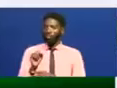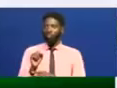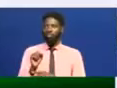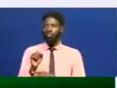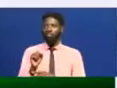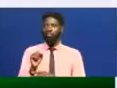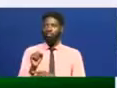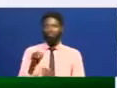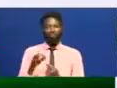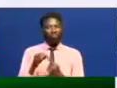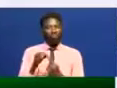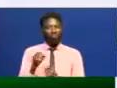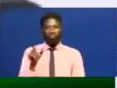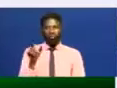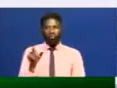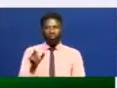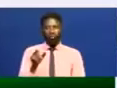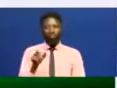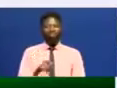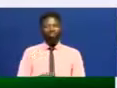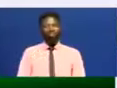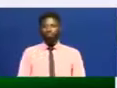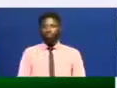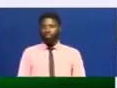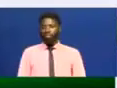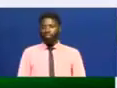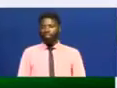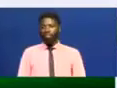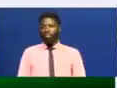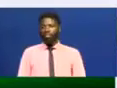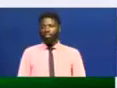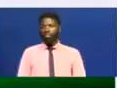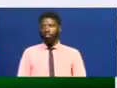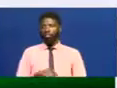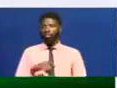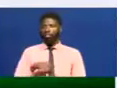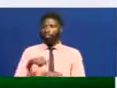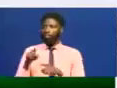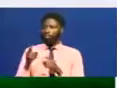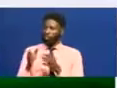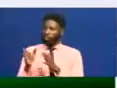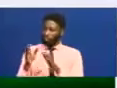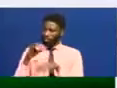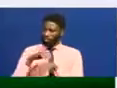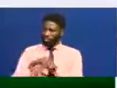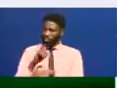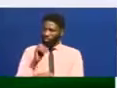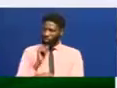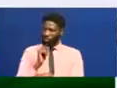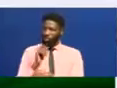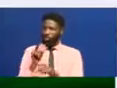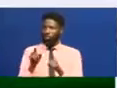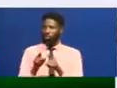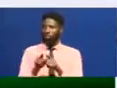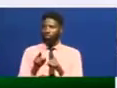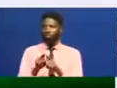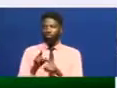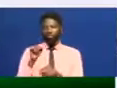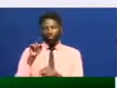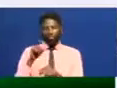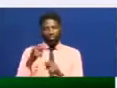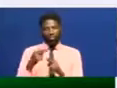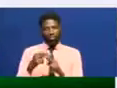very special person in my heart. Because every opportunity that he has, he has to either mention